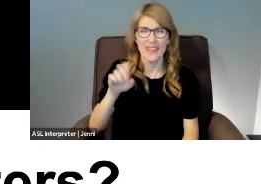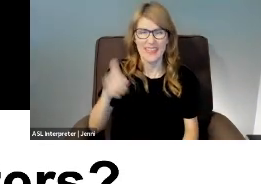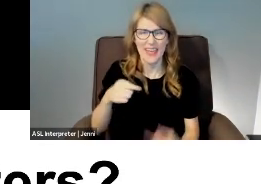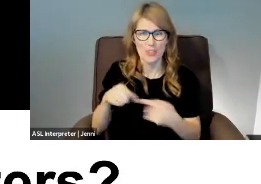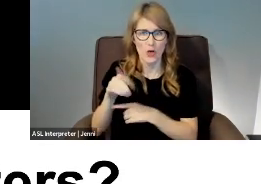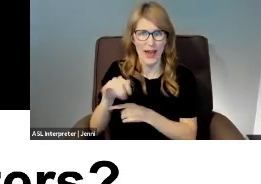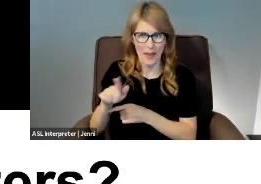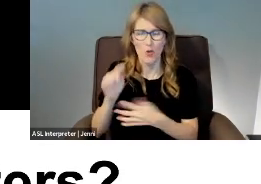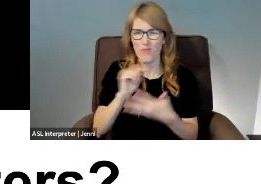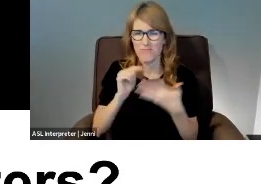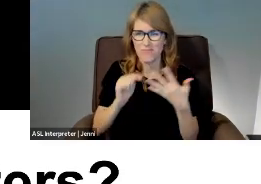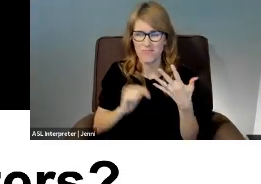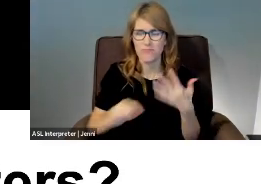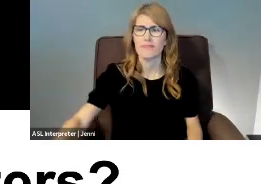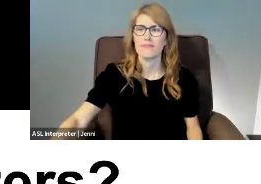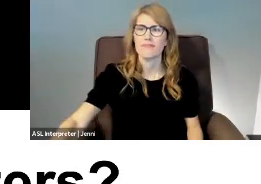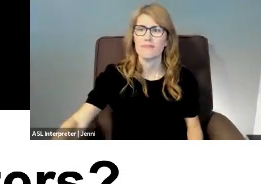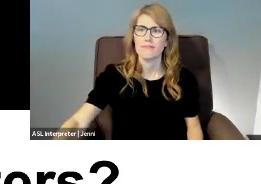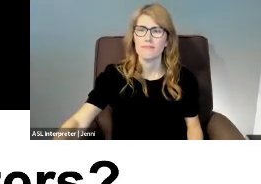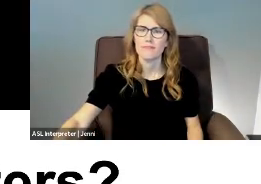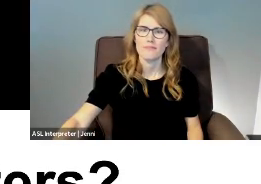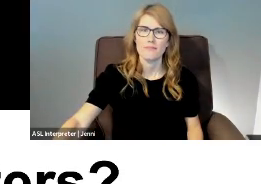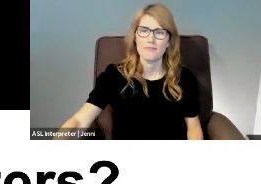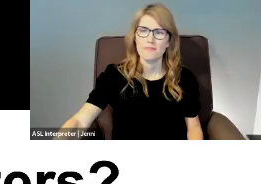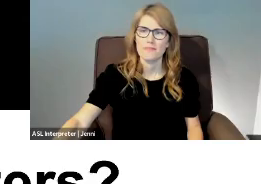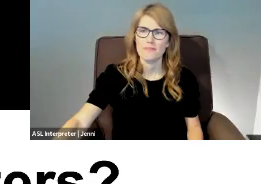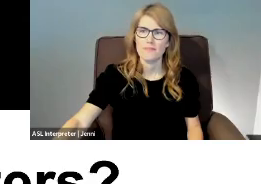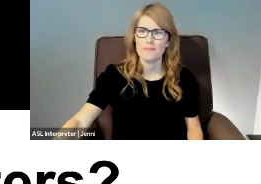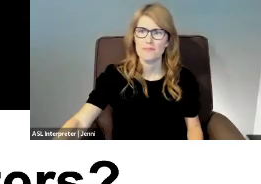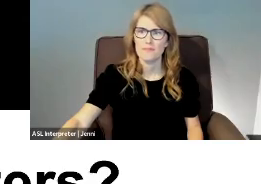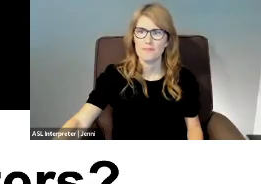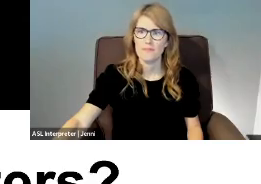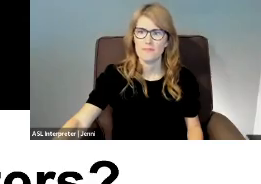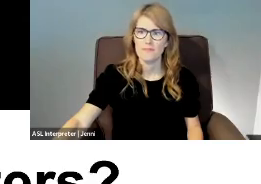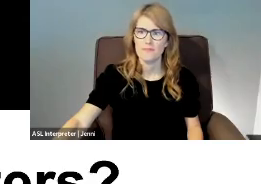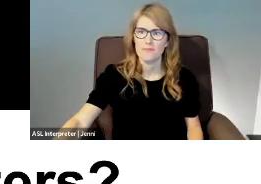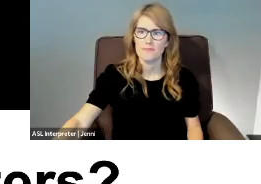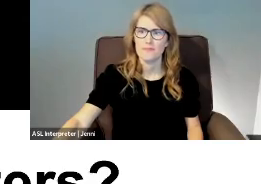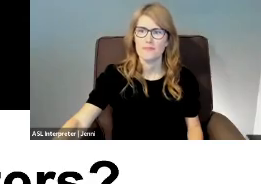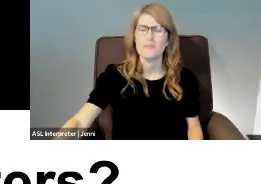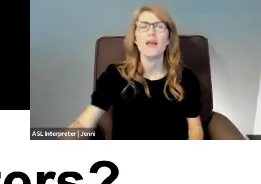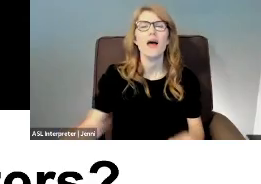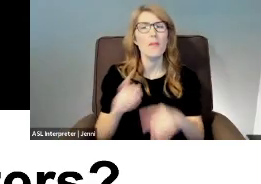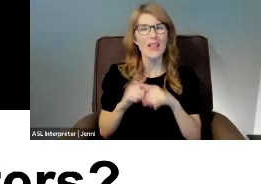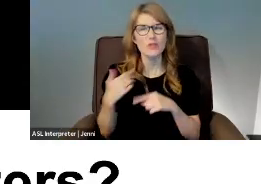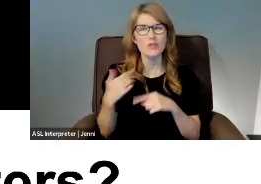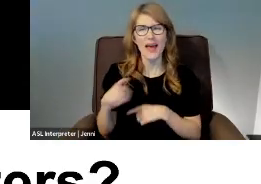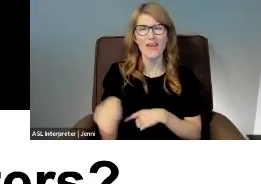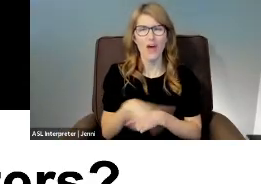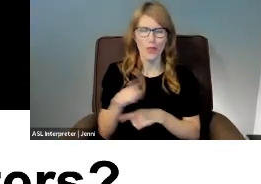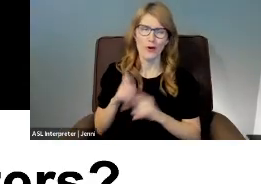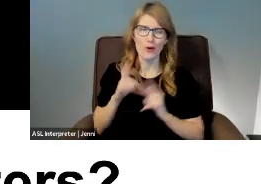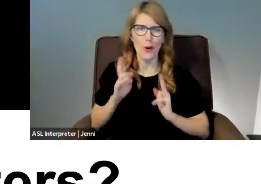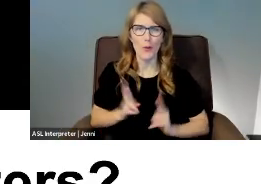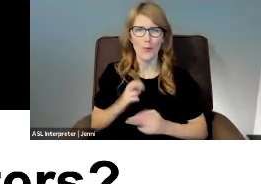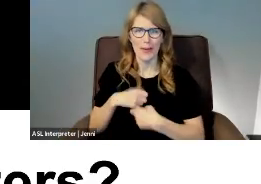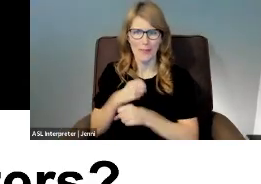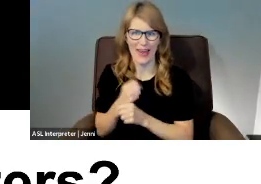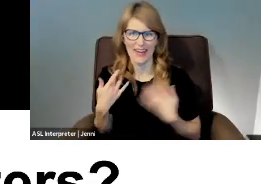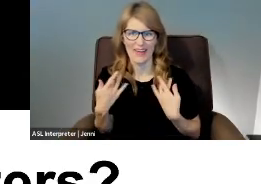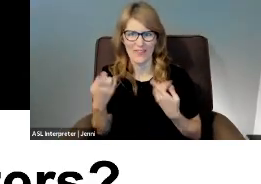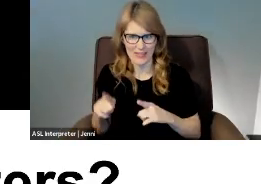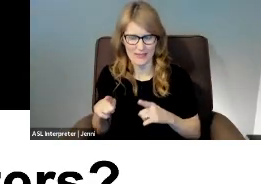in addition to those, there's man-made events that we've experienced in 2025. 3